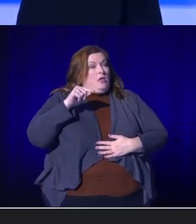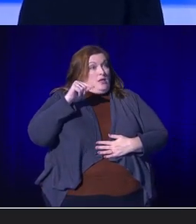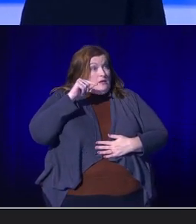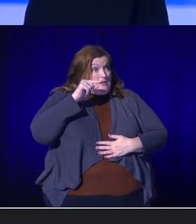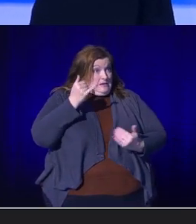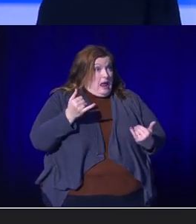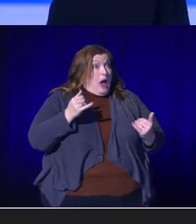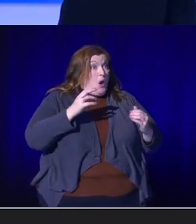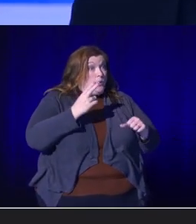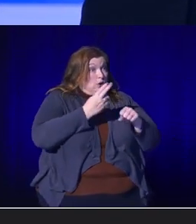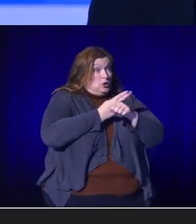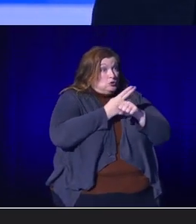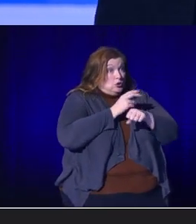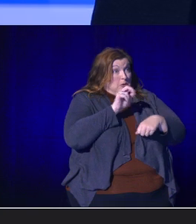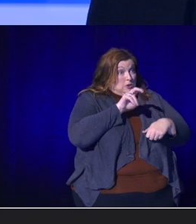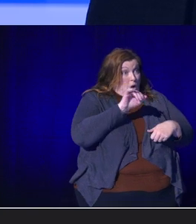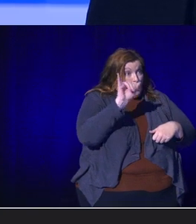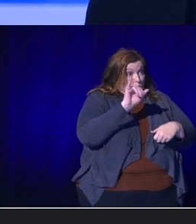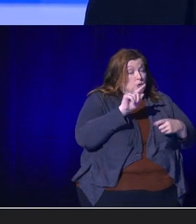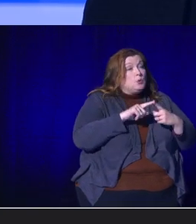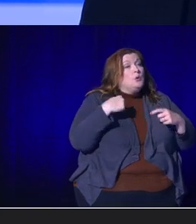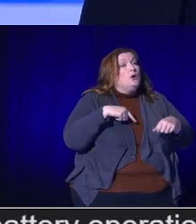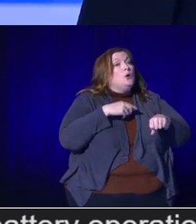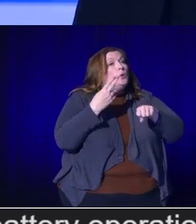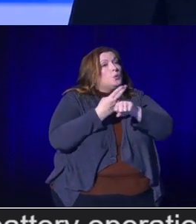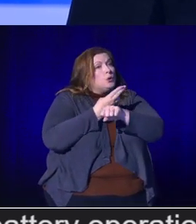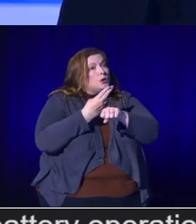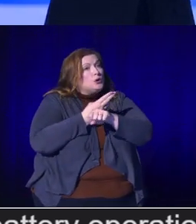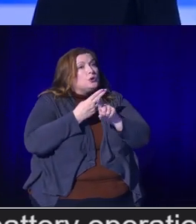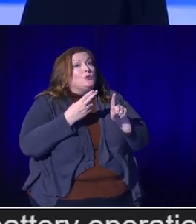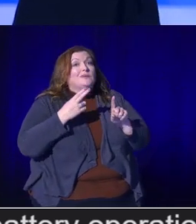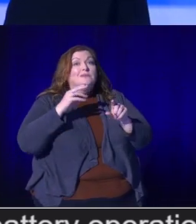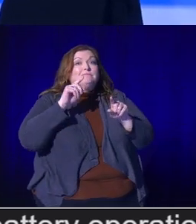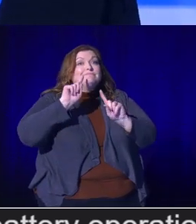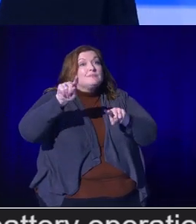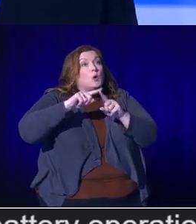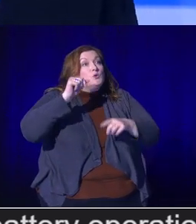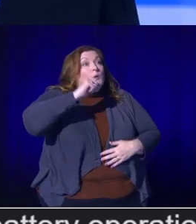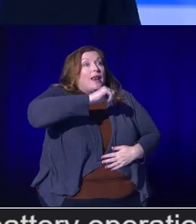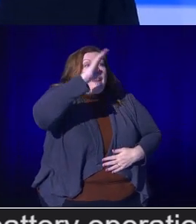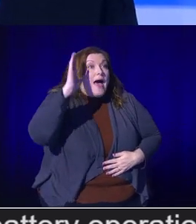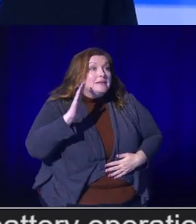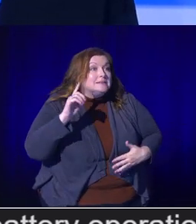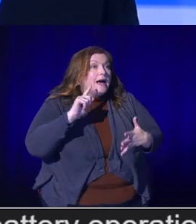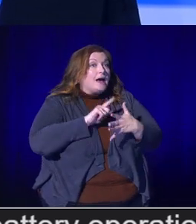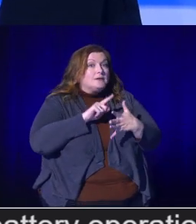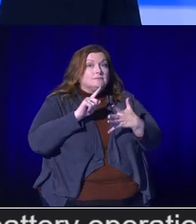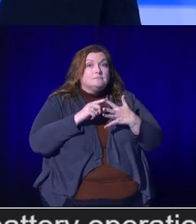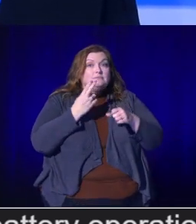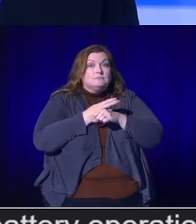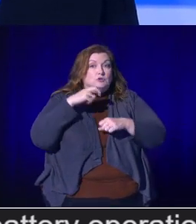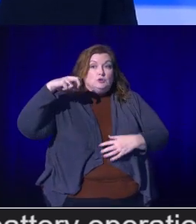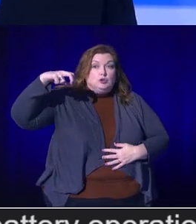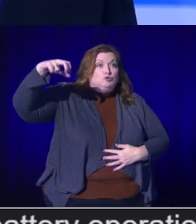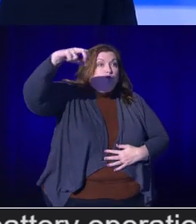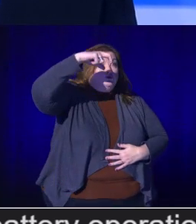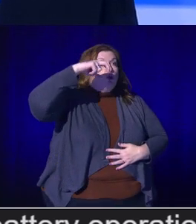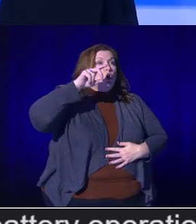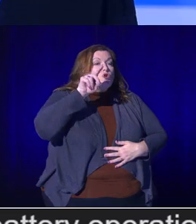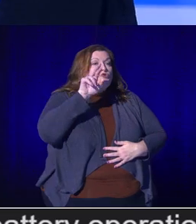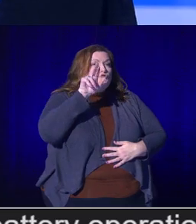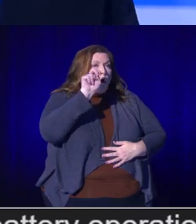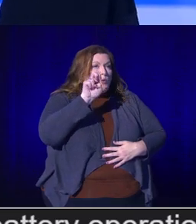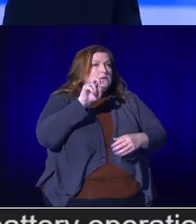are now doing as well. So we're using batteries, up in Alaska and using drones in consumer